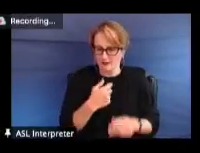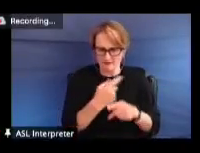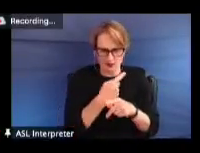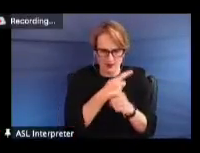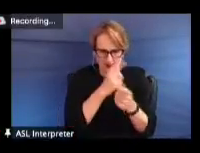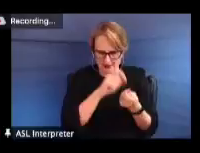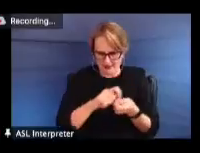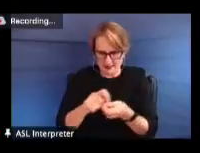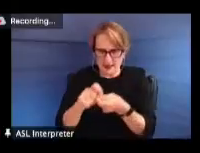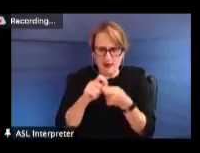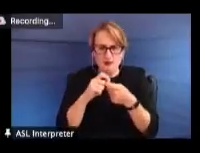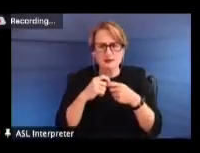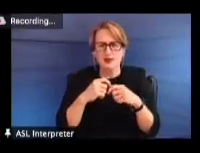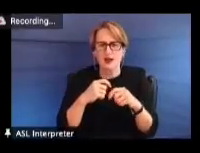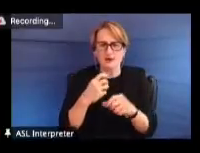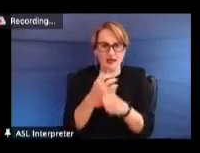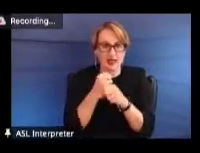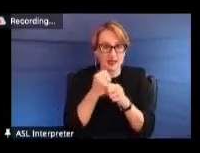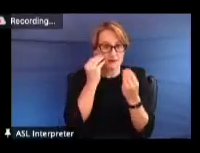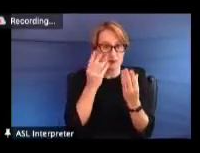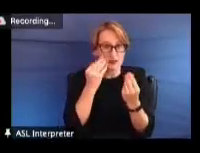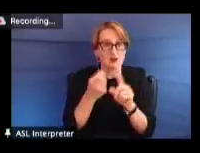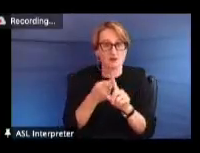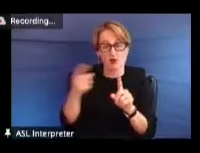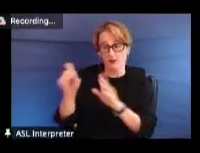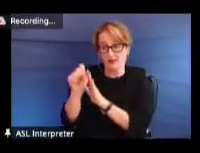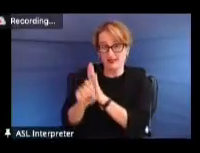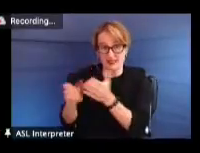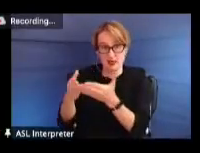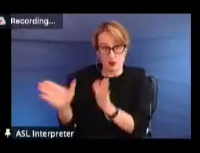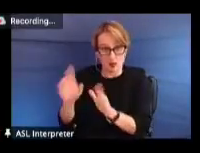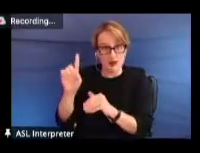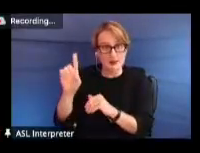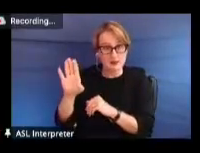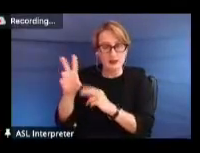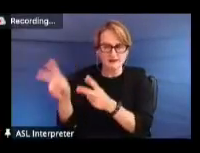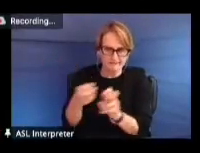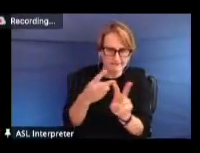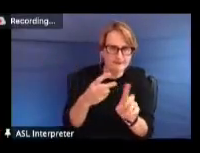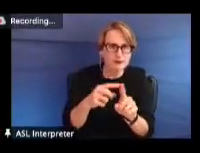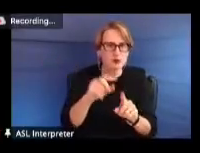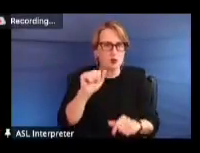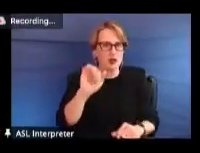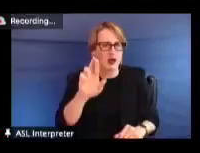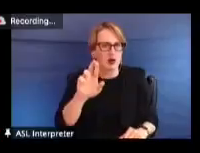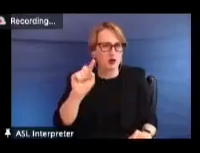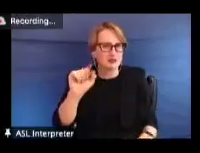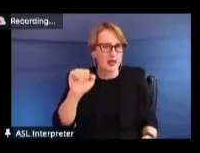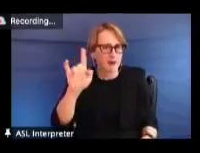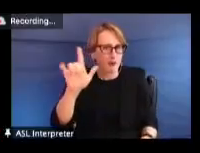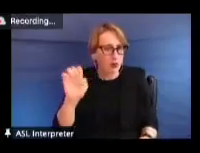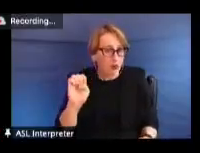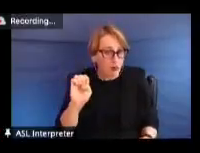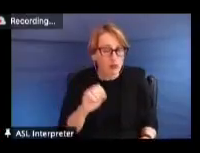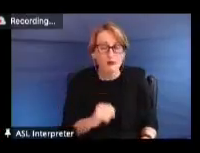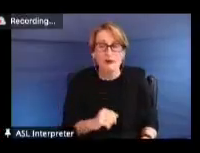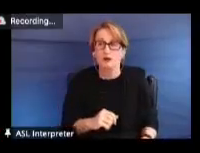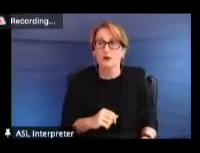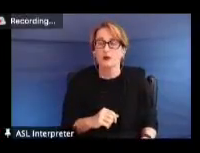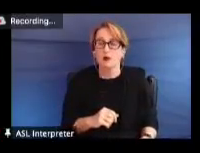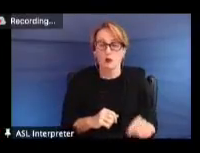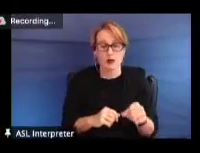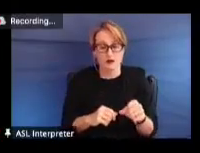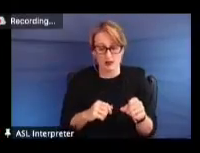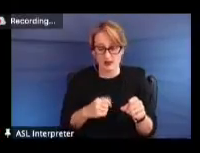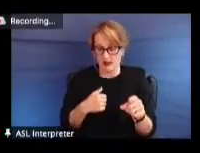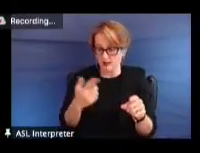getting the information from the statewide database into Airtable. And so once that has been completed, we'll be able to transfer